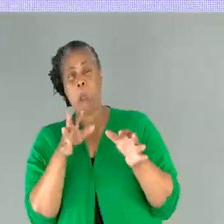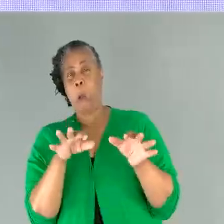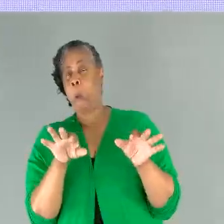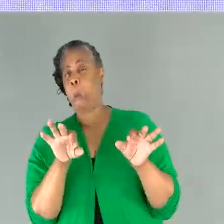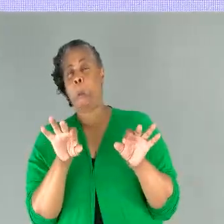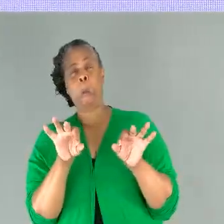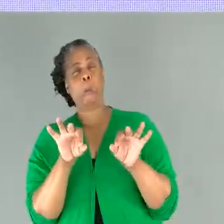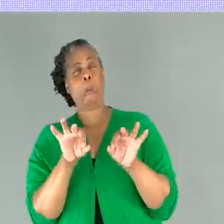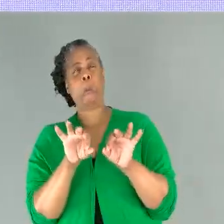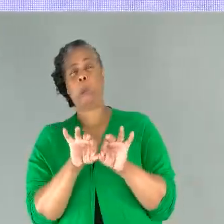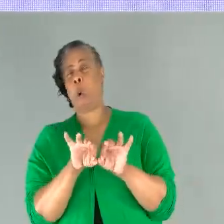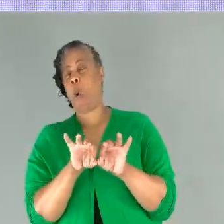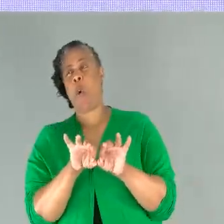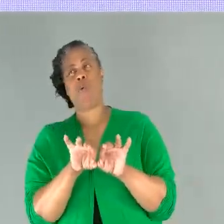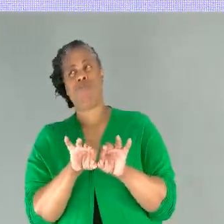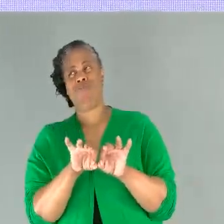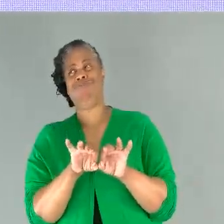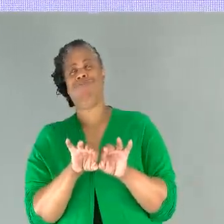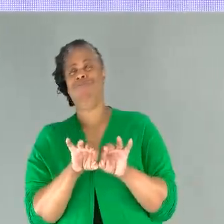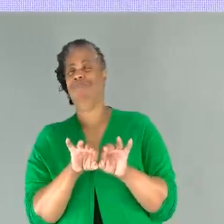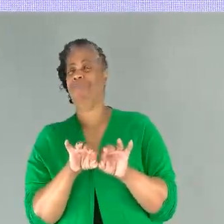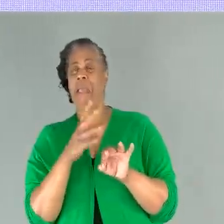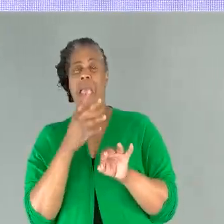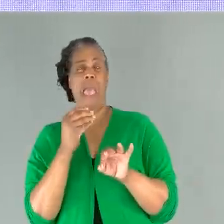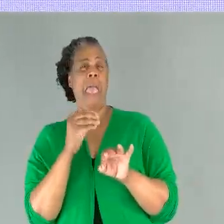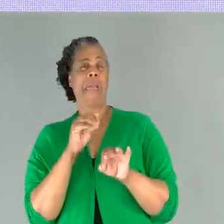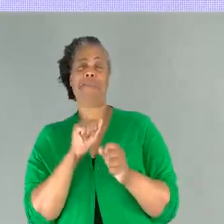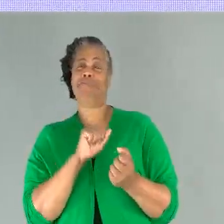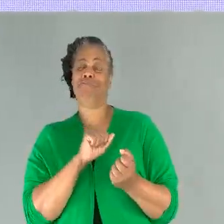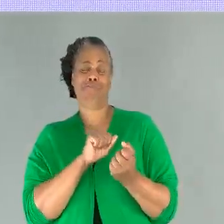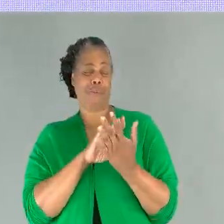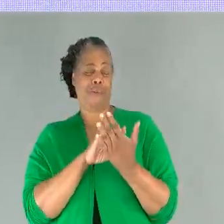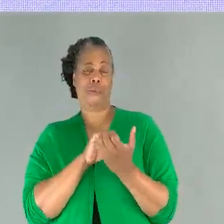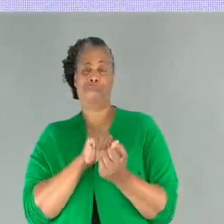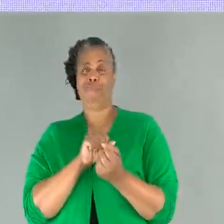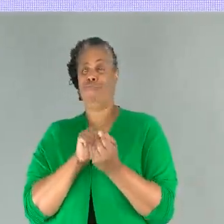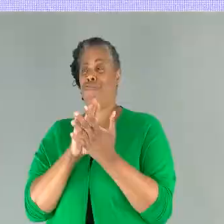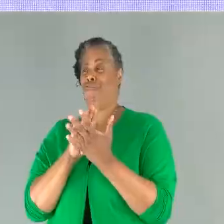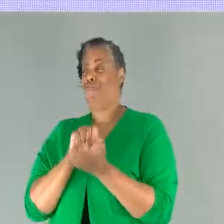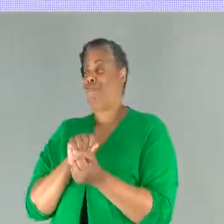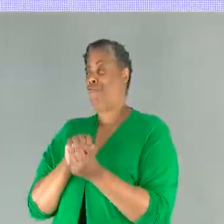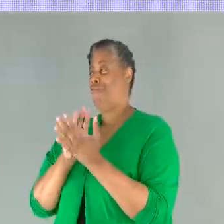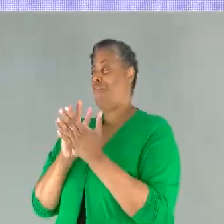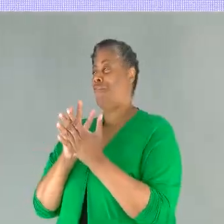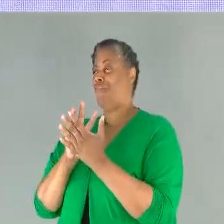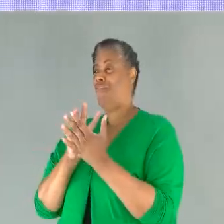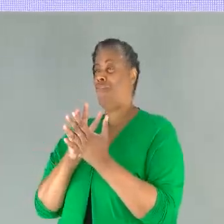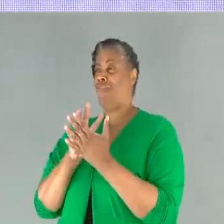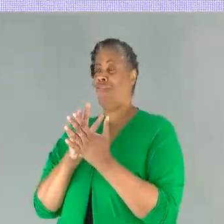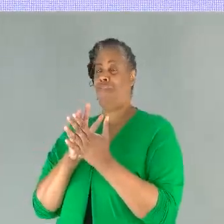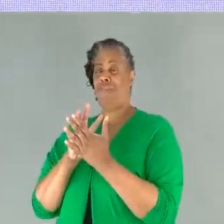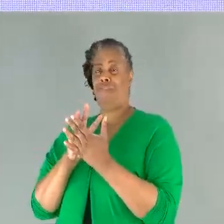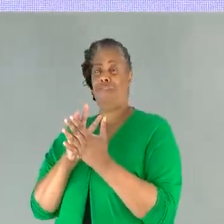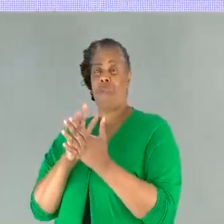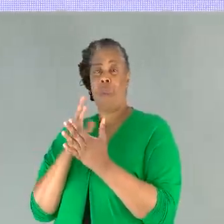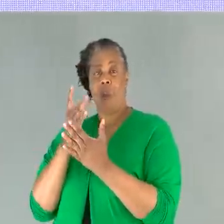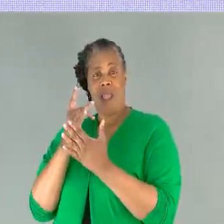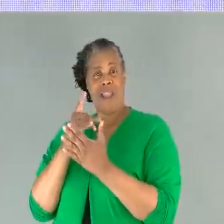so very challenging job as the Lord